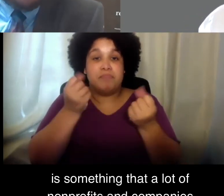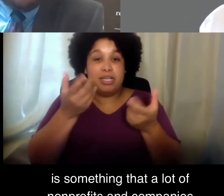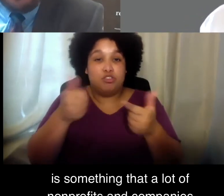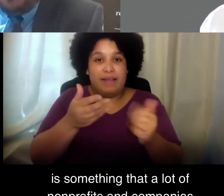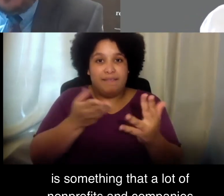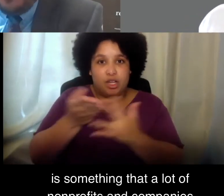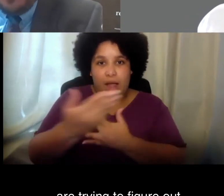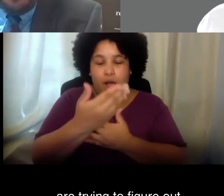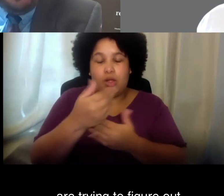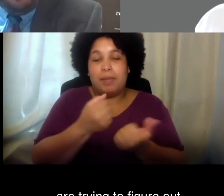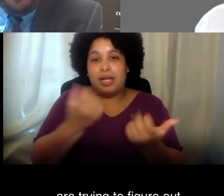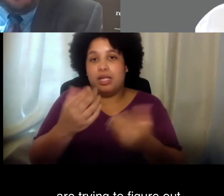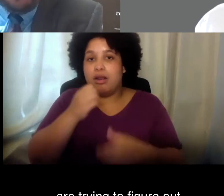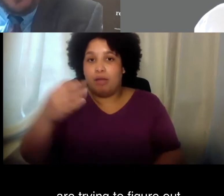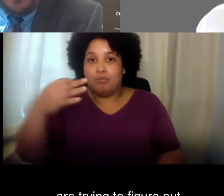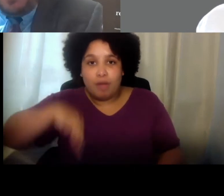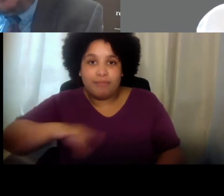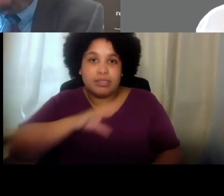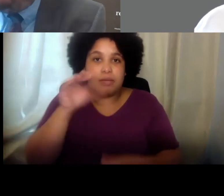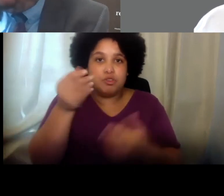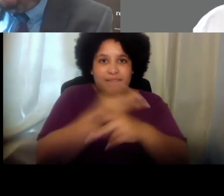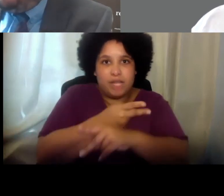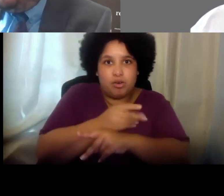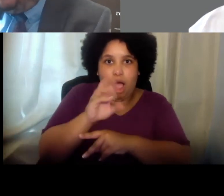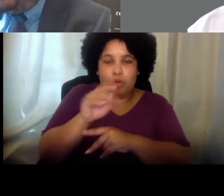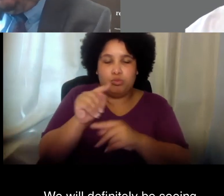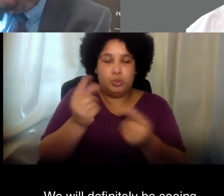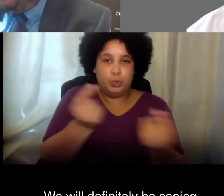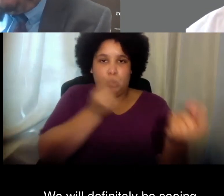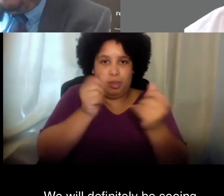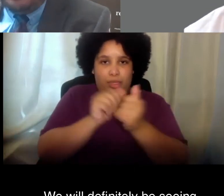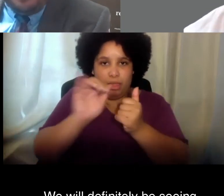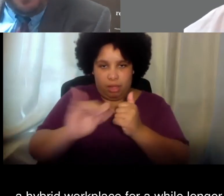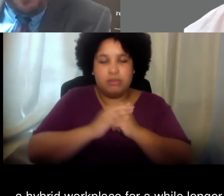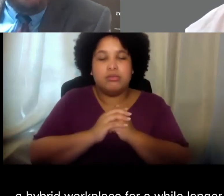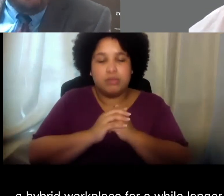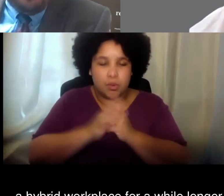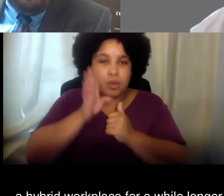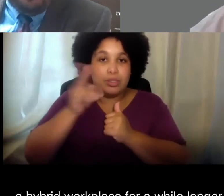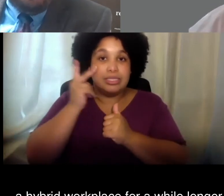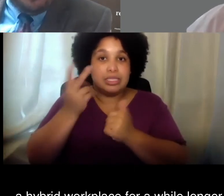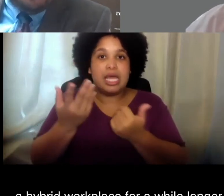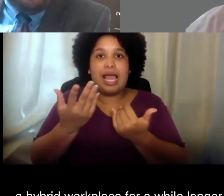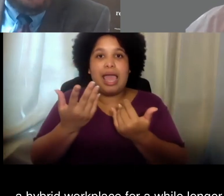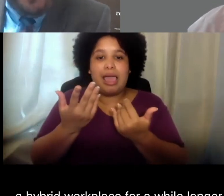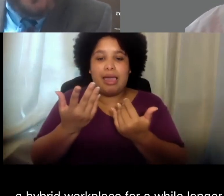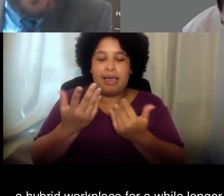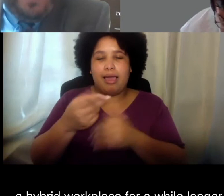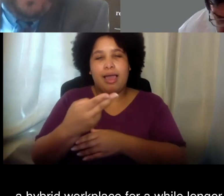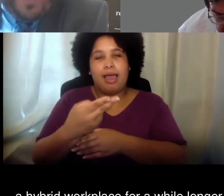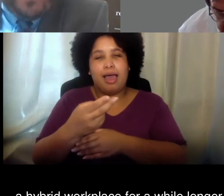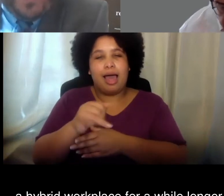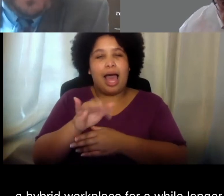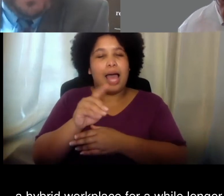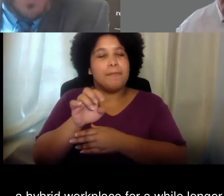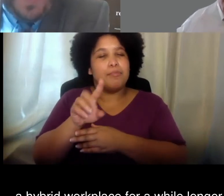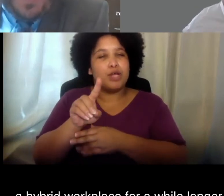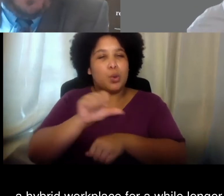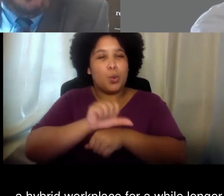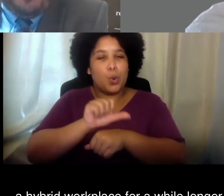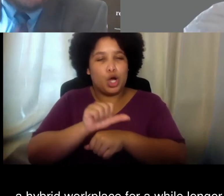nonprofits and companies are trying to figure out. And we will definitely be seeing a hybrid workplace for a while